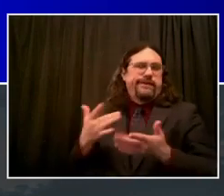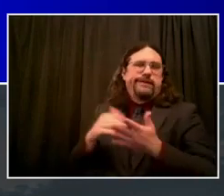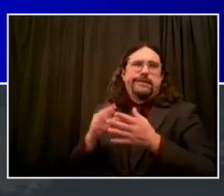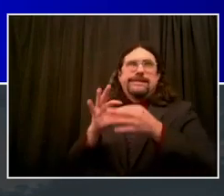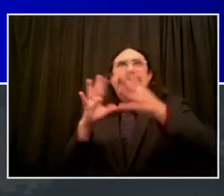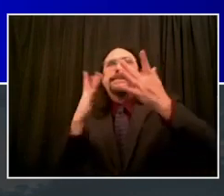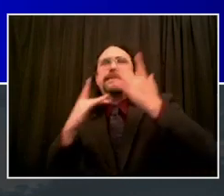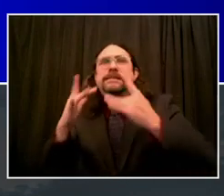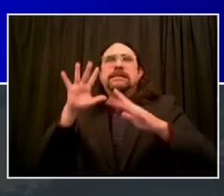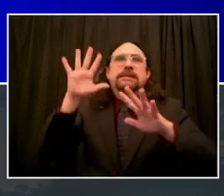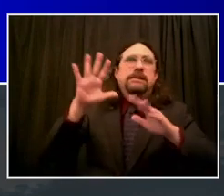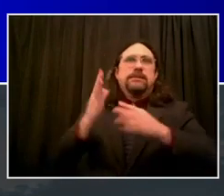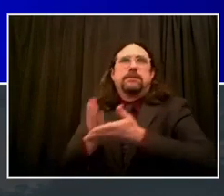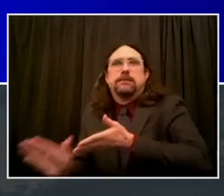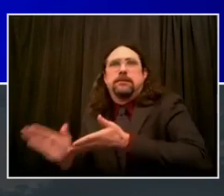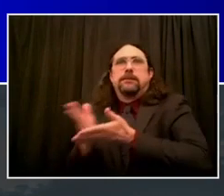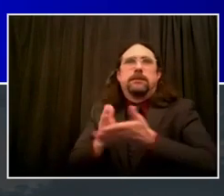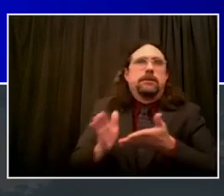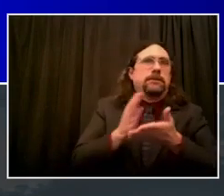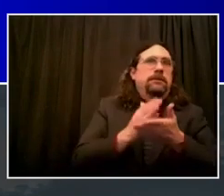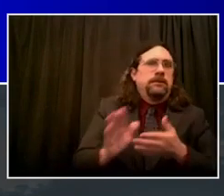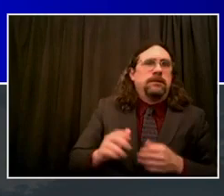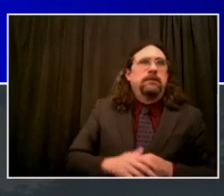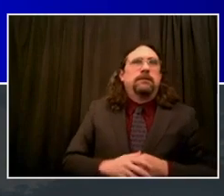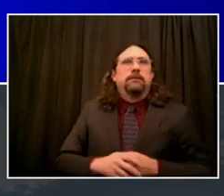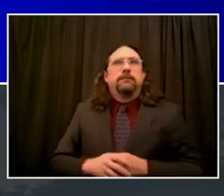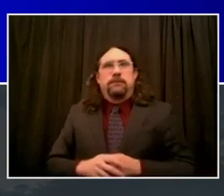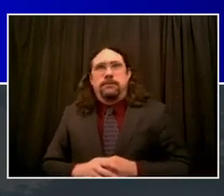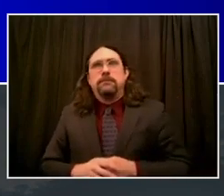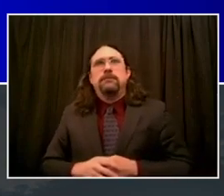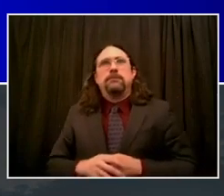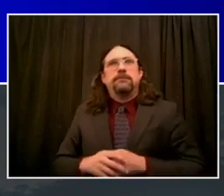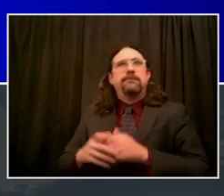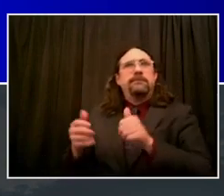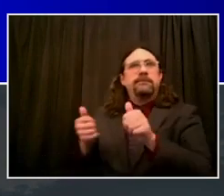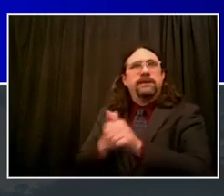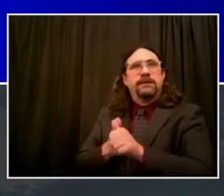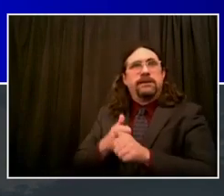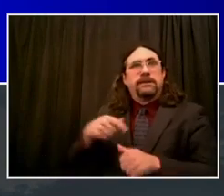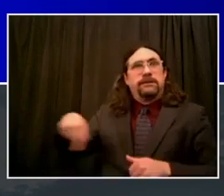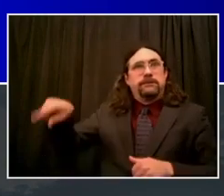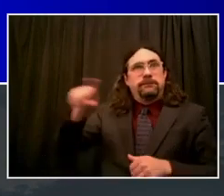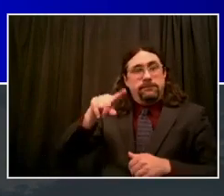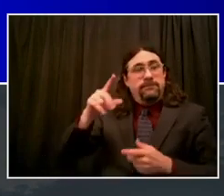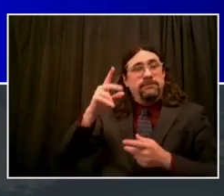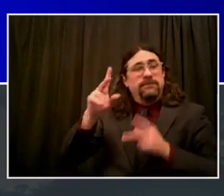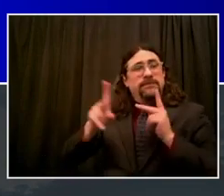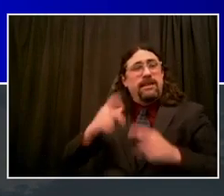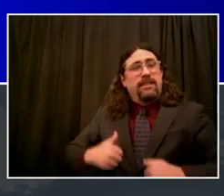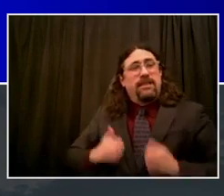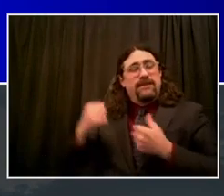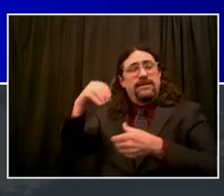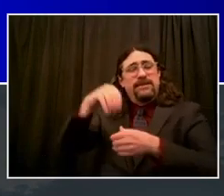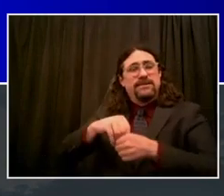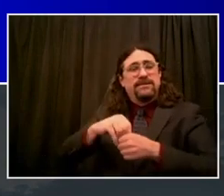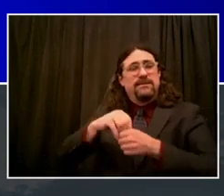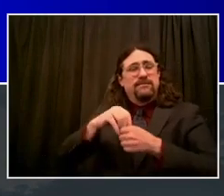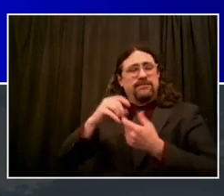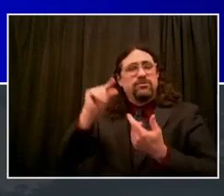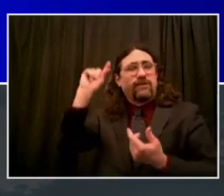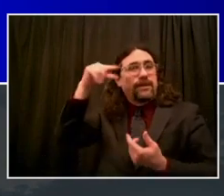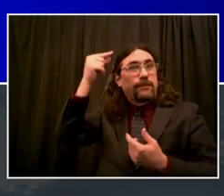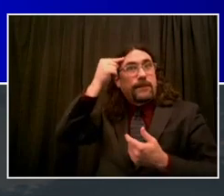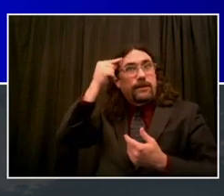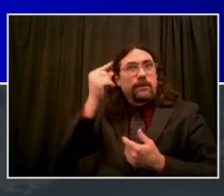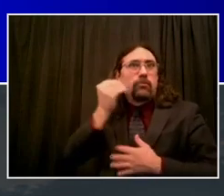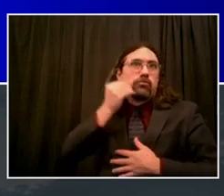in NYCHA. We made a commitment that we were going to help a number of seniors in addition to their health needs,